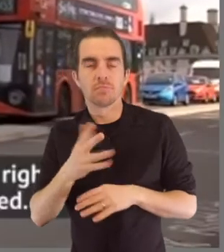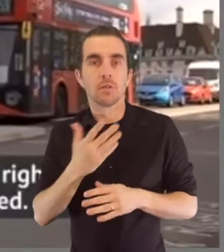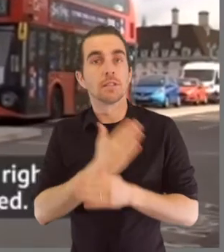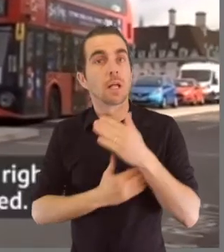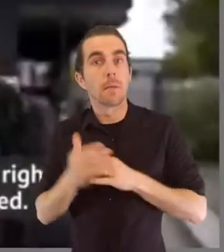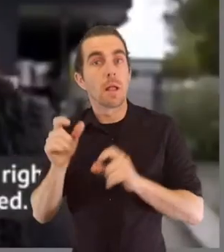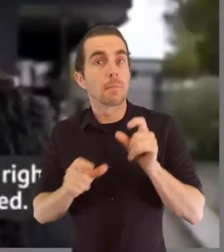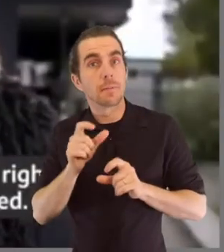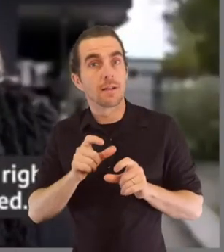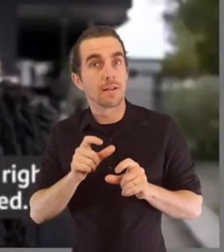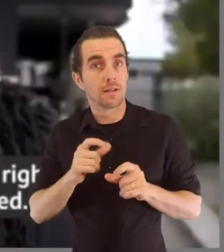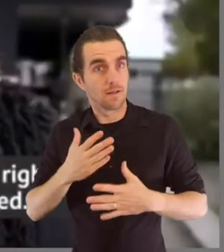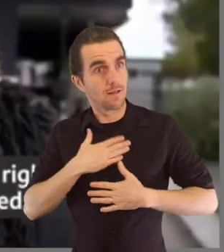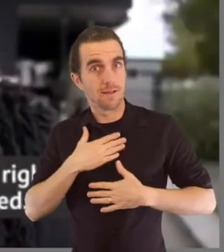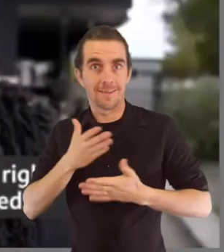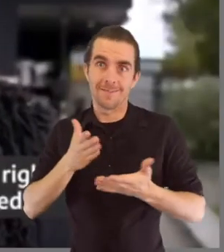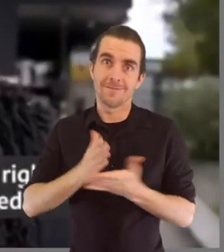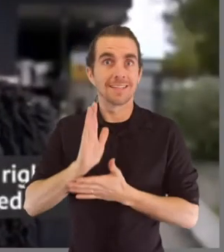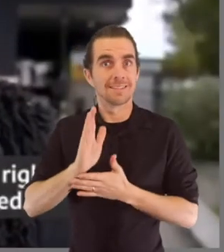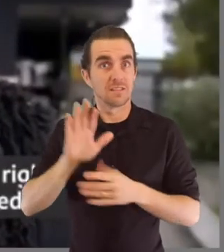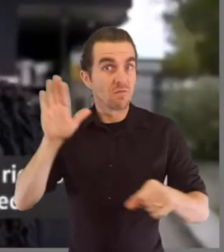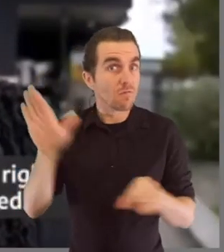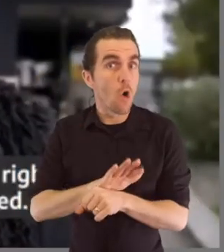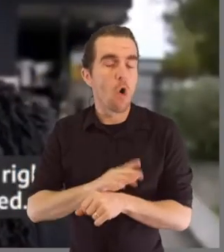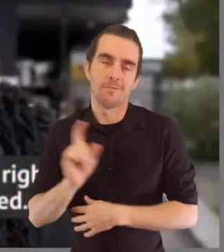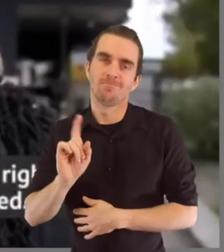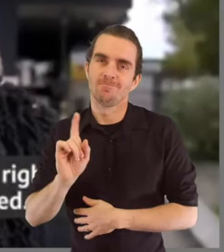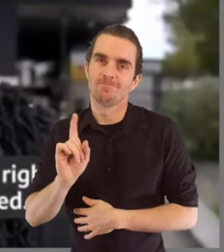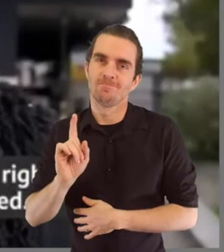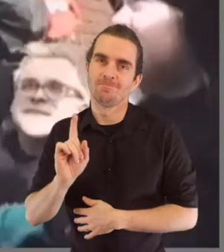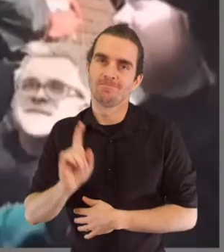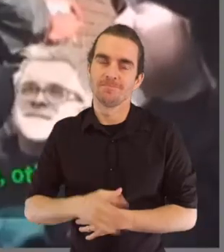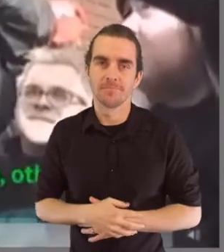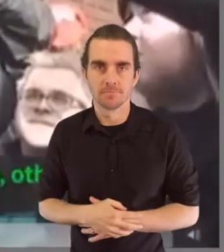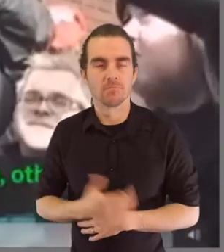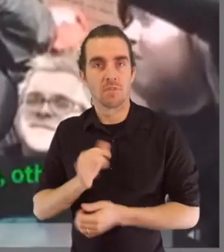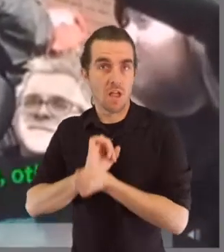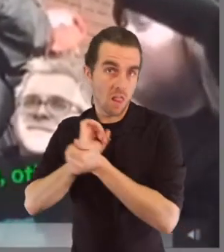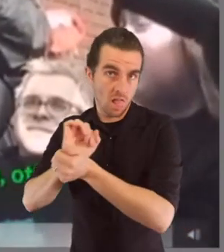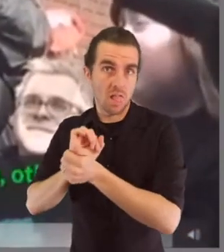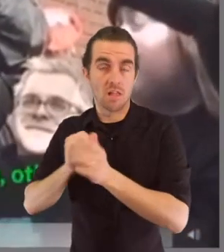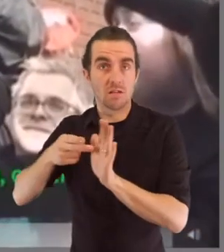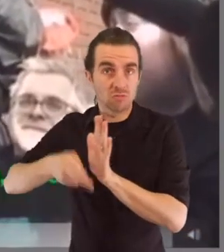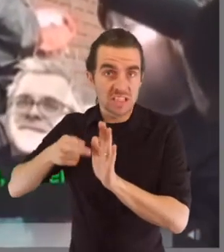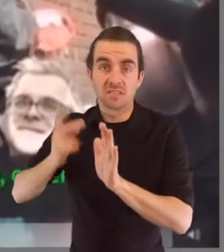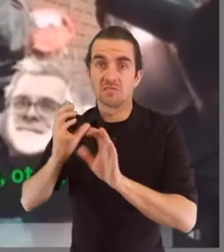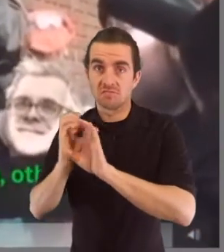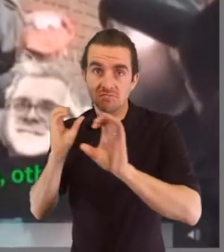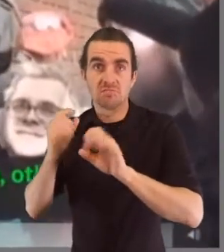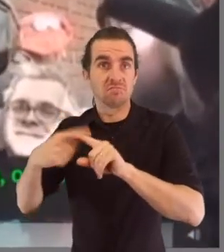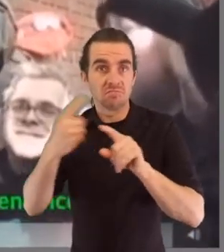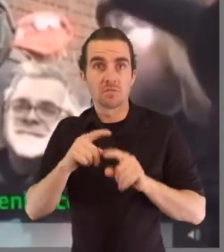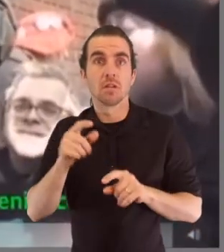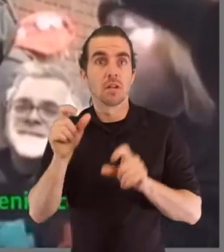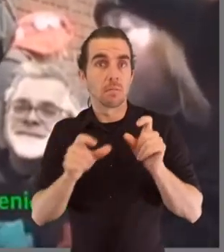But disabled people's rights aren't fully protected. by being handcuffed to a train, other people were